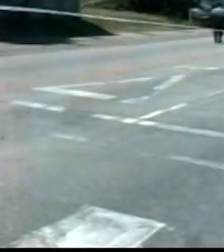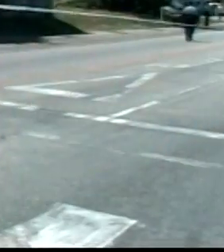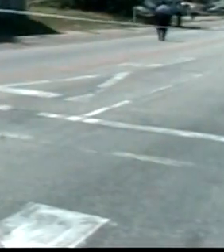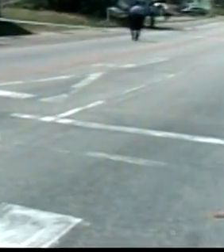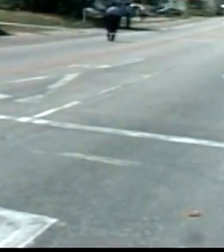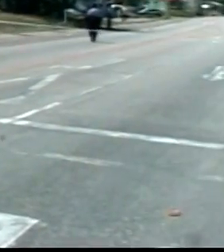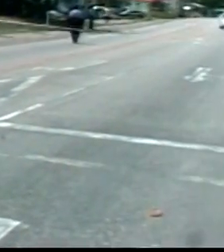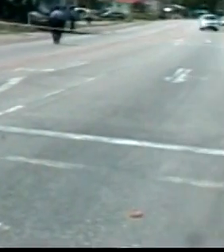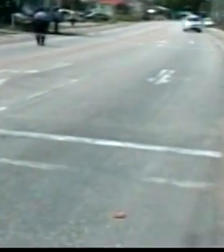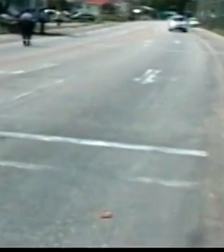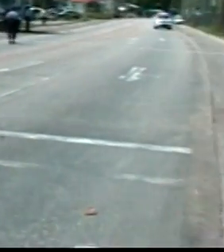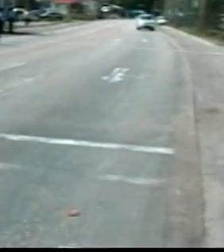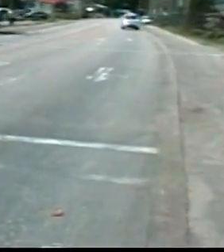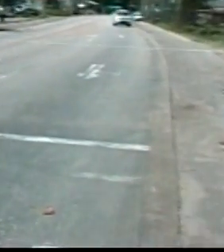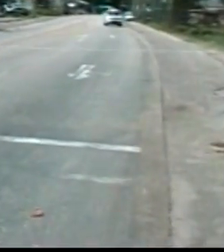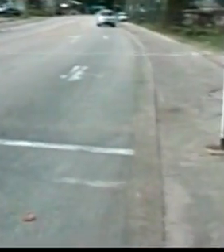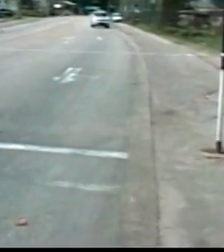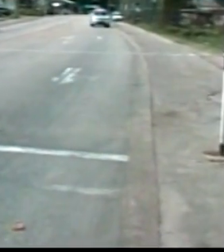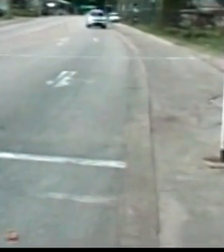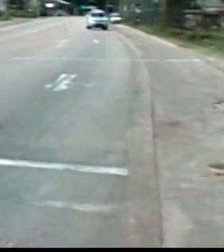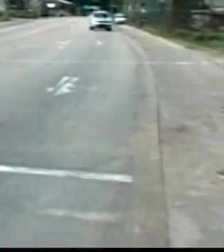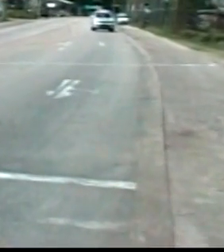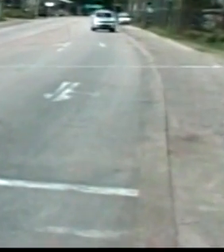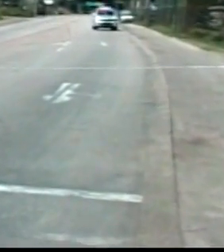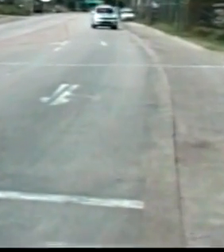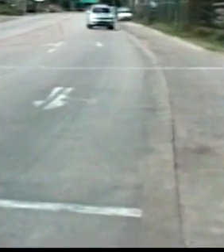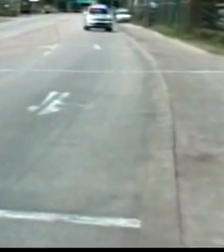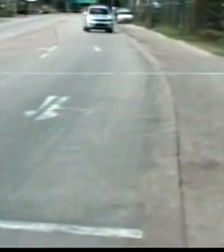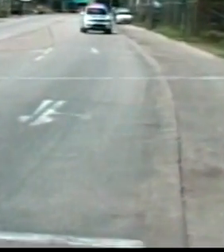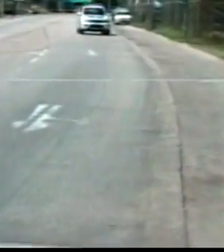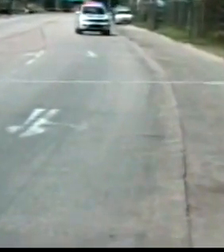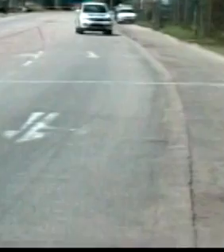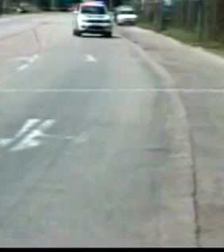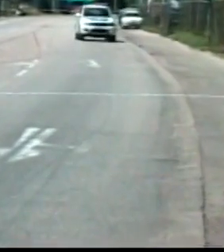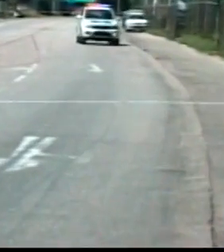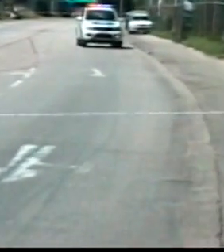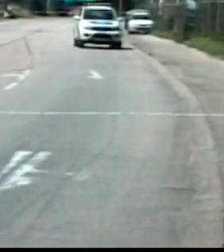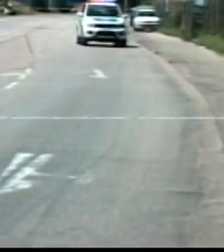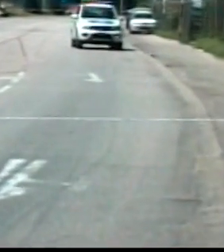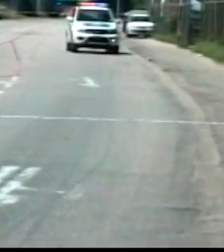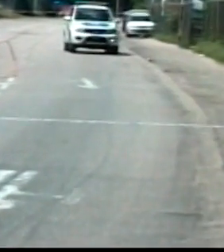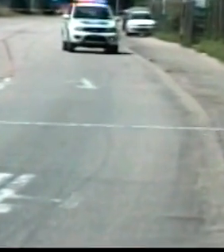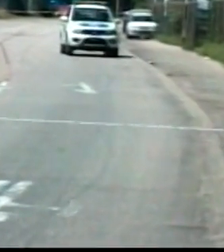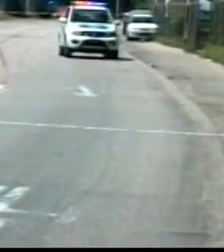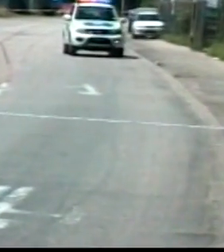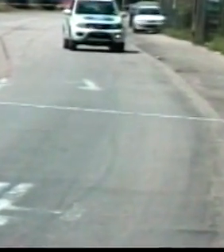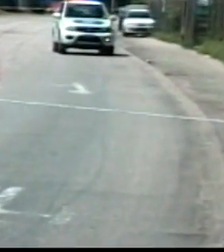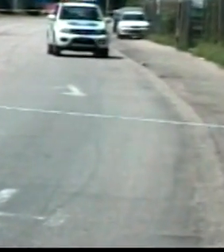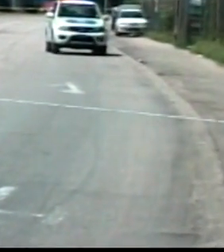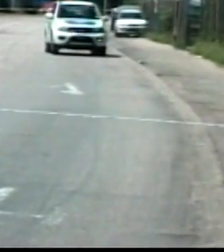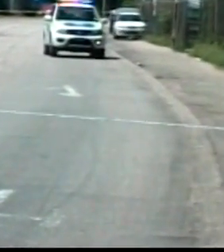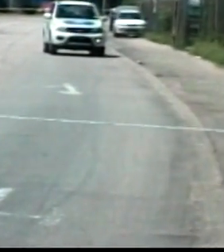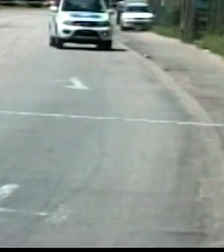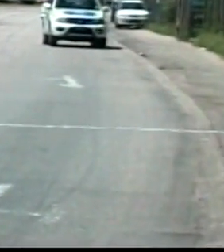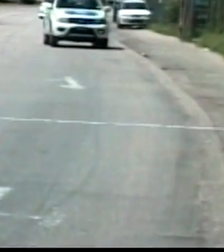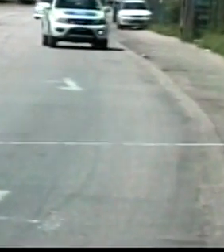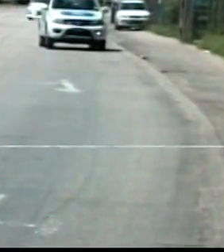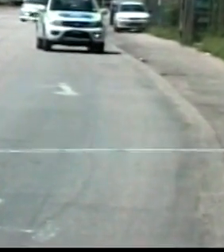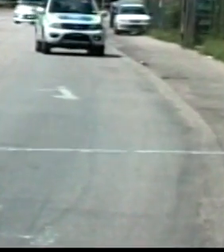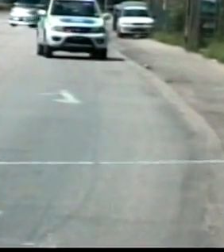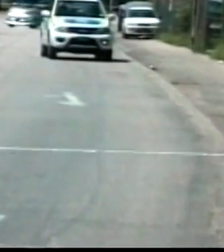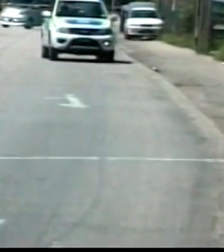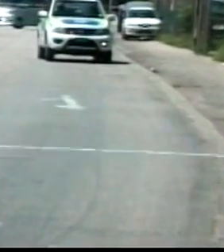accident which occurred on the Speightstown bypass route, where 13-year-old Zawadi Jolts was struck by a vehicle.